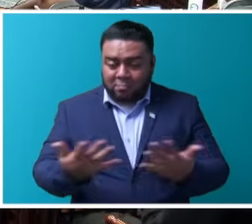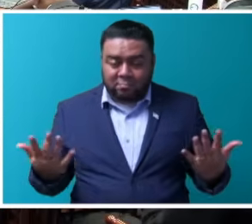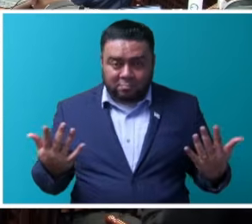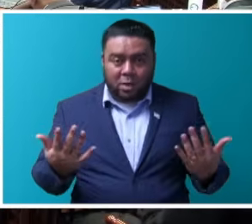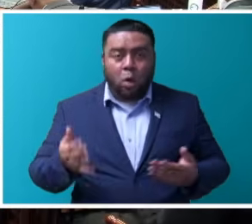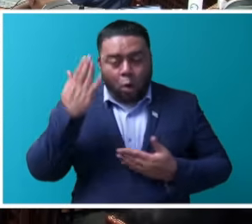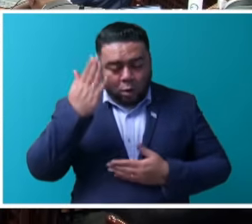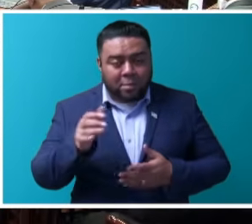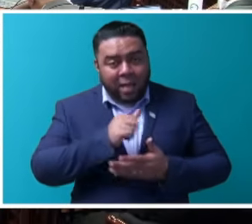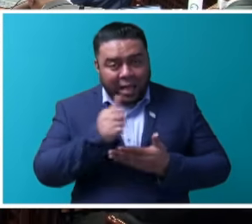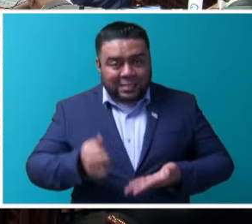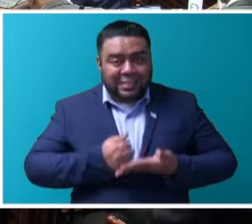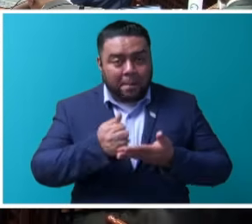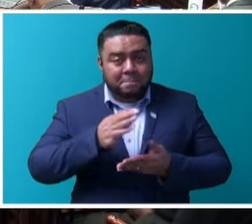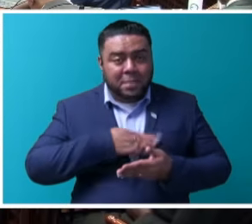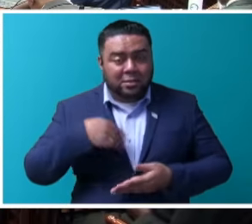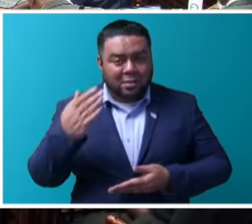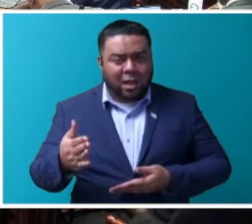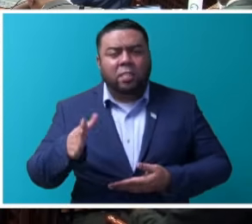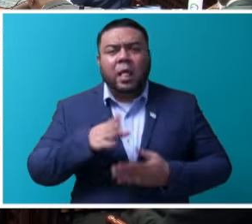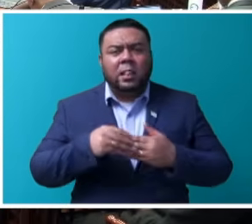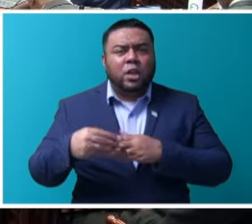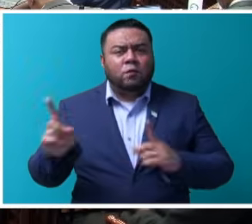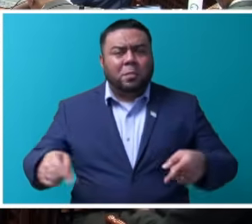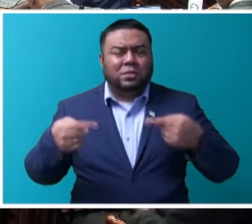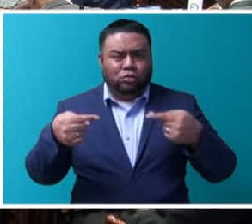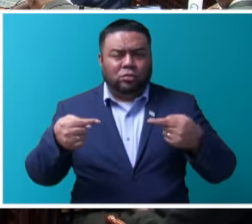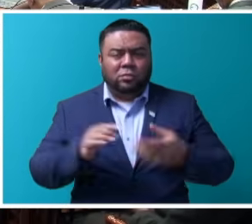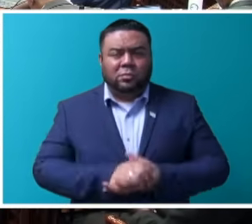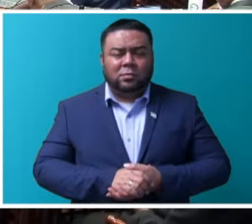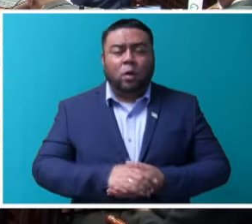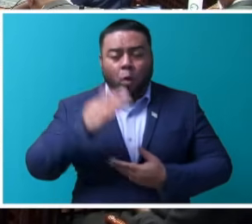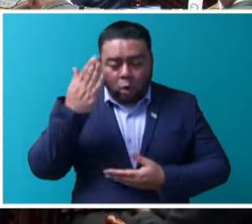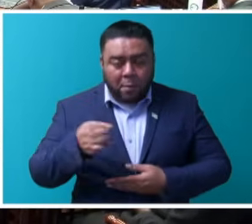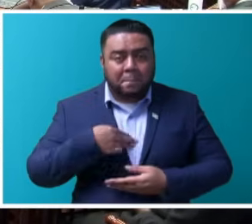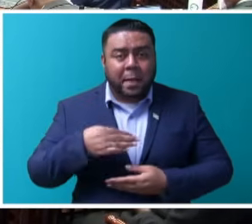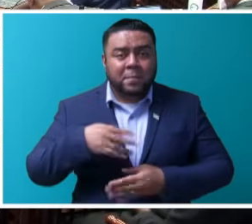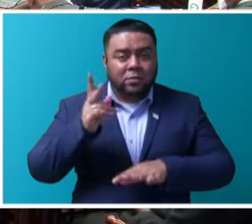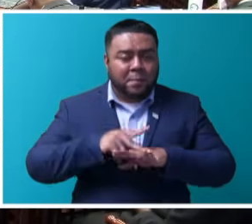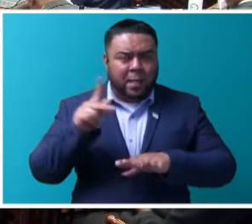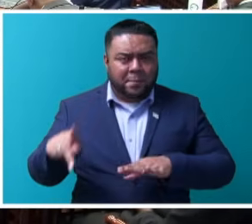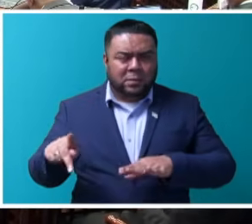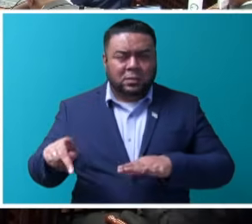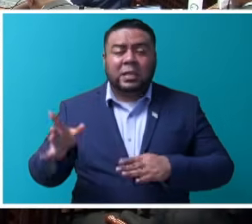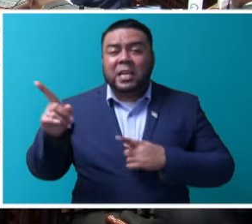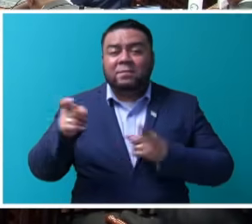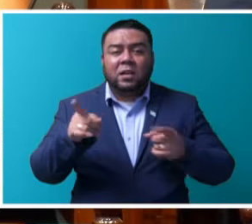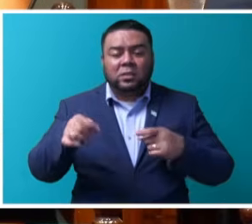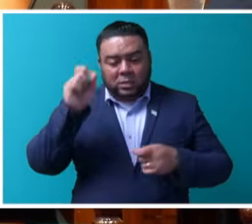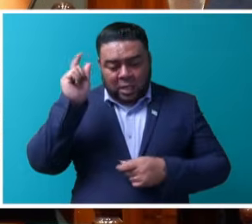Honorable Assistant Ministers, Honorable Leader of the Opposition, Honorable Members of Parliament, invited